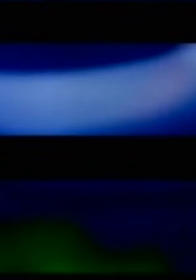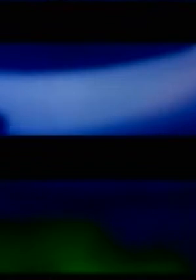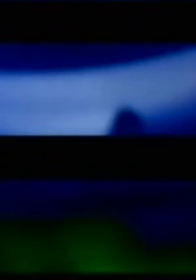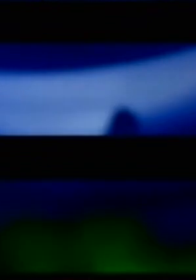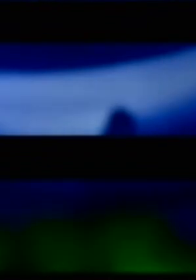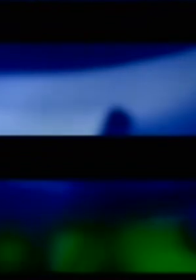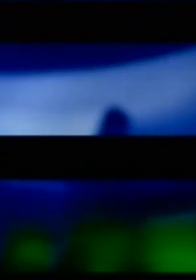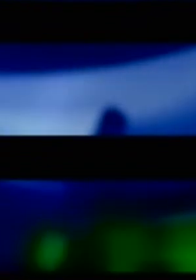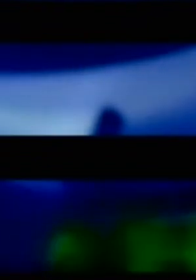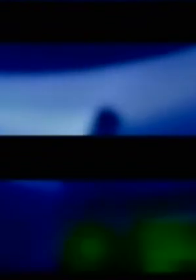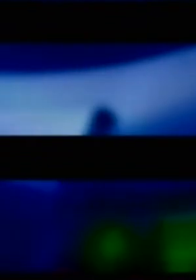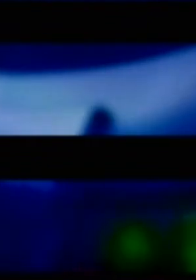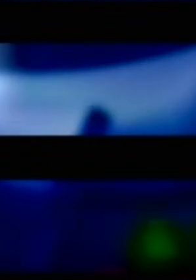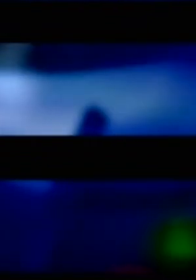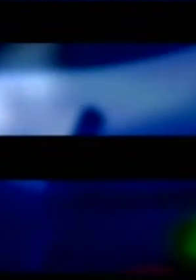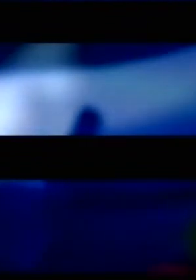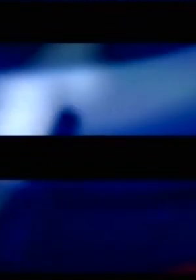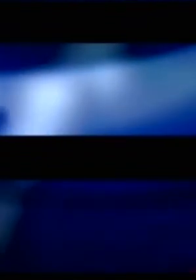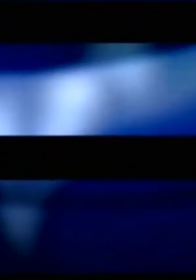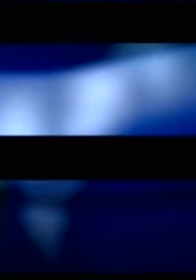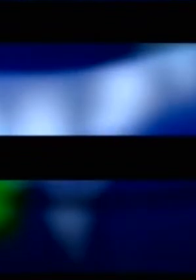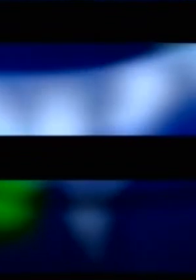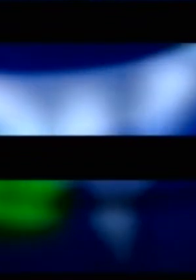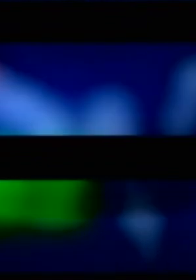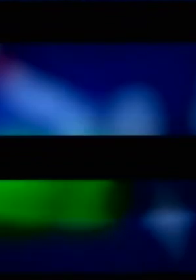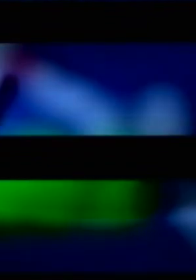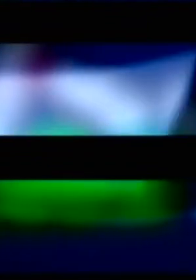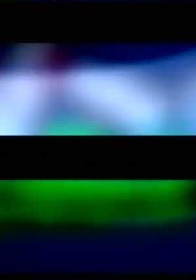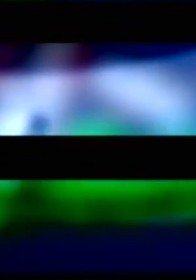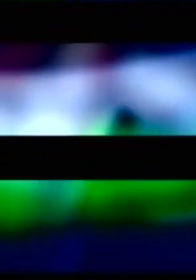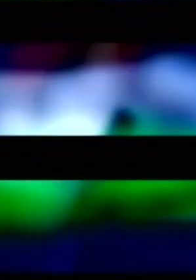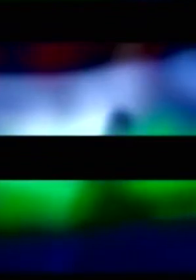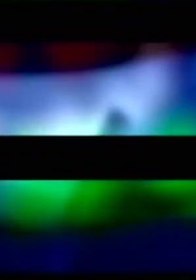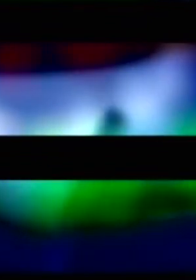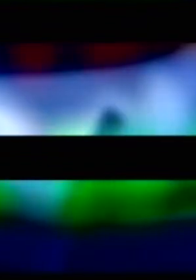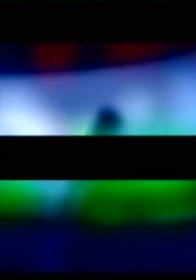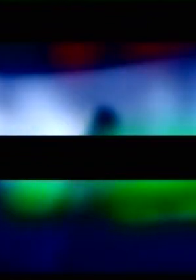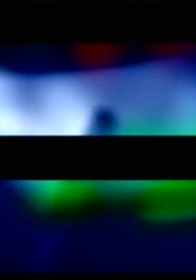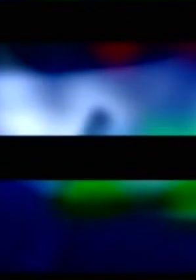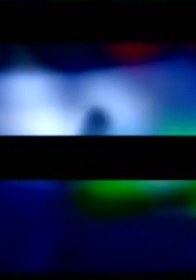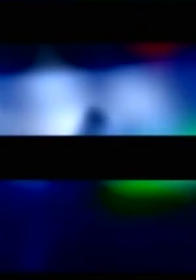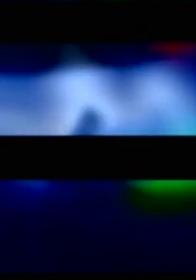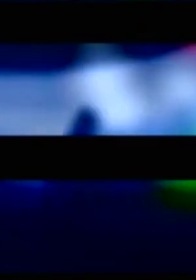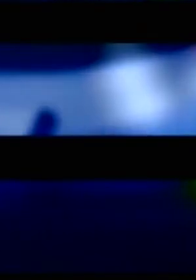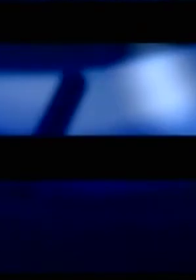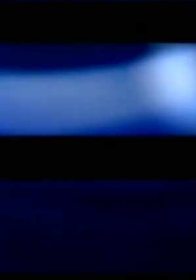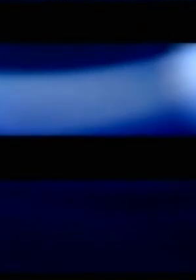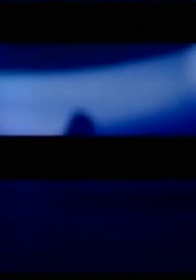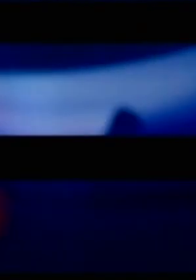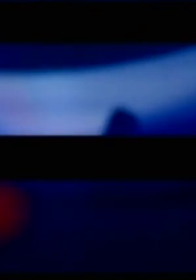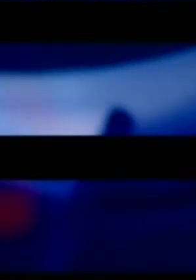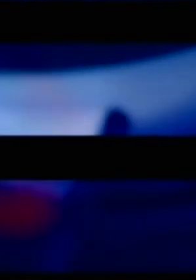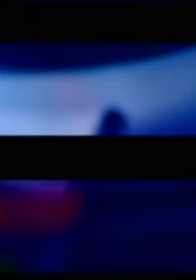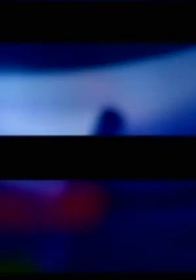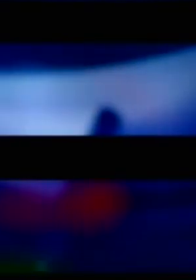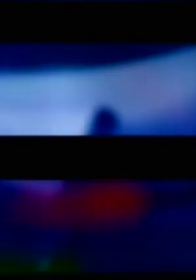In Jamaica, Barita Investments Limited was the volume leader with